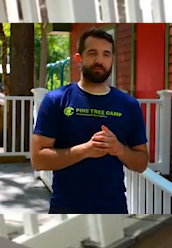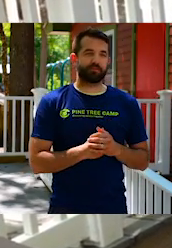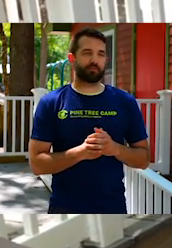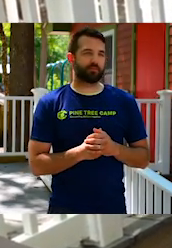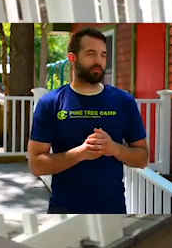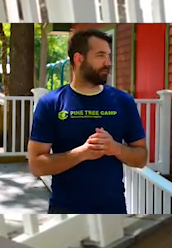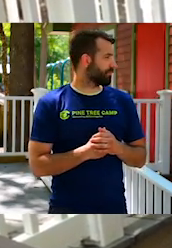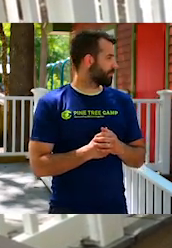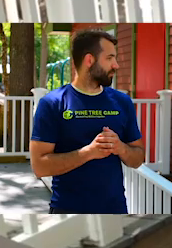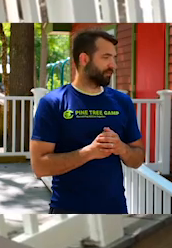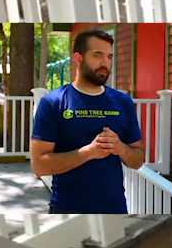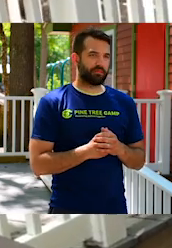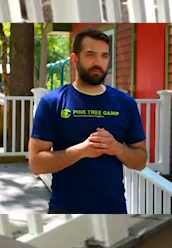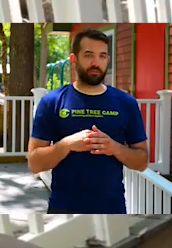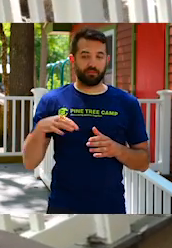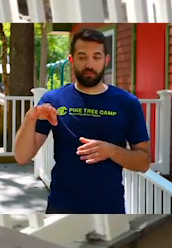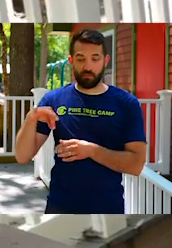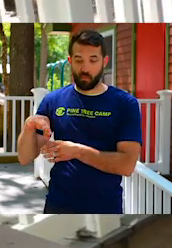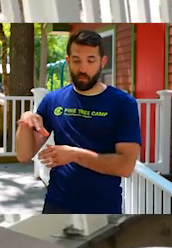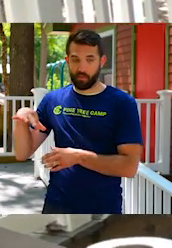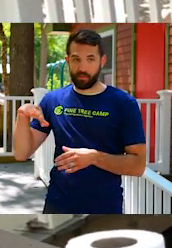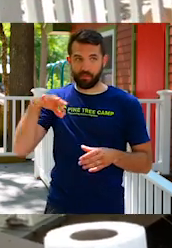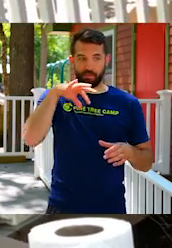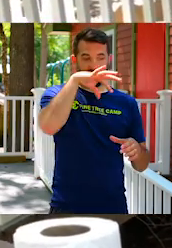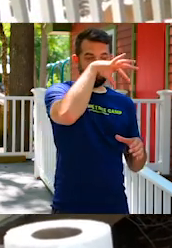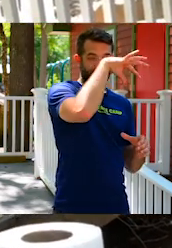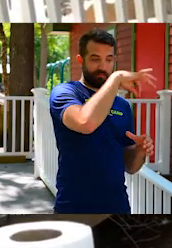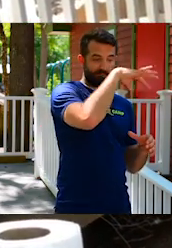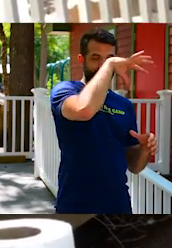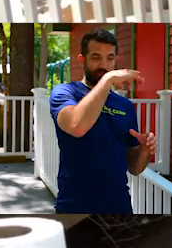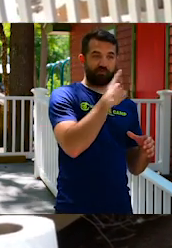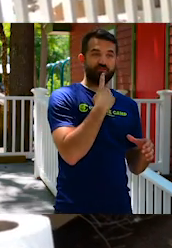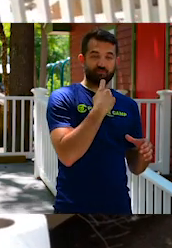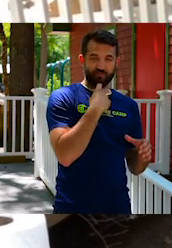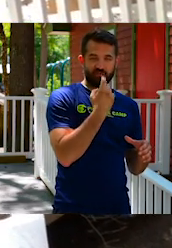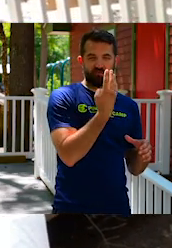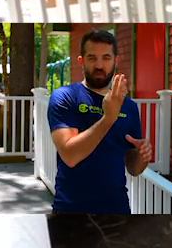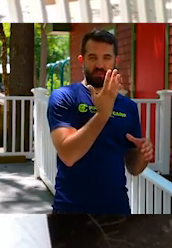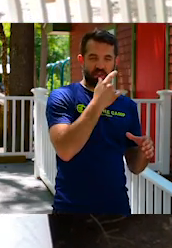So again, I'm going to put the pipette in the red, squeeze the top,